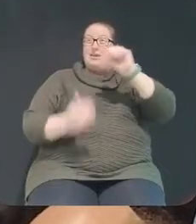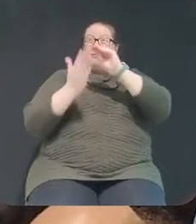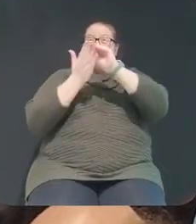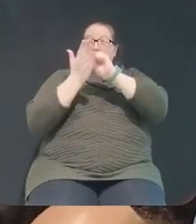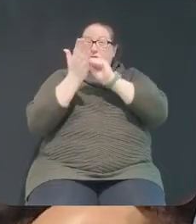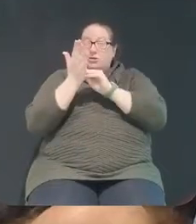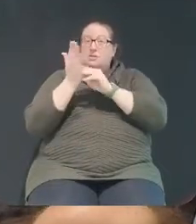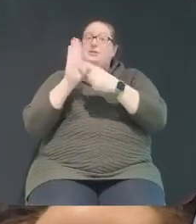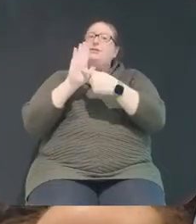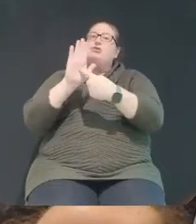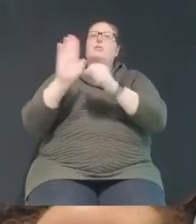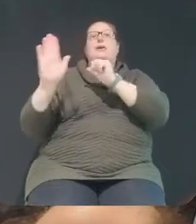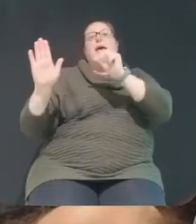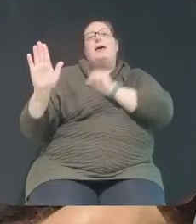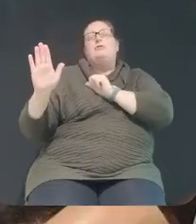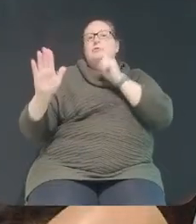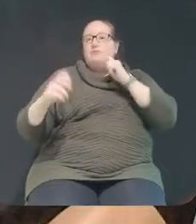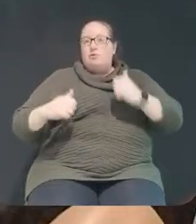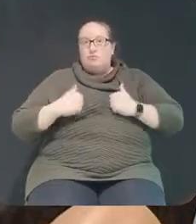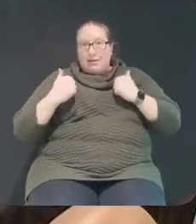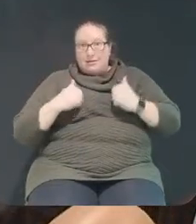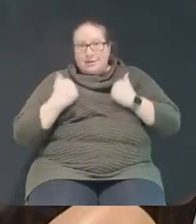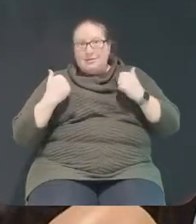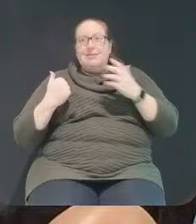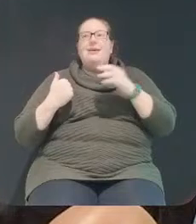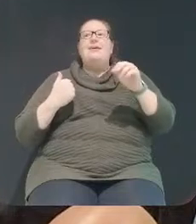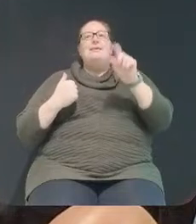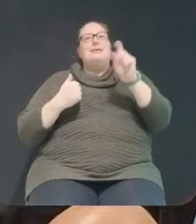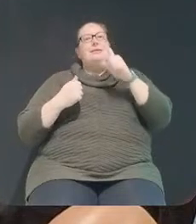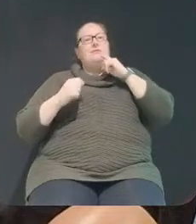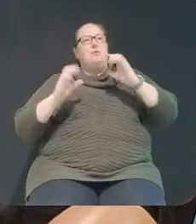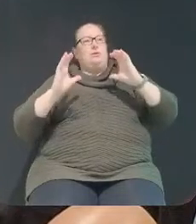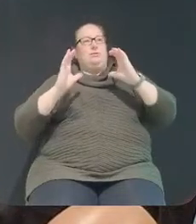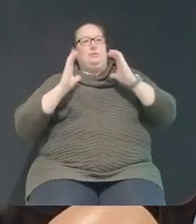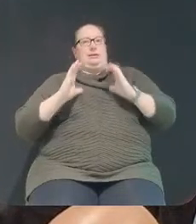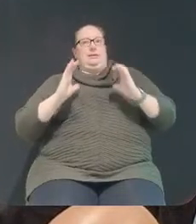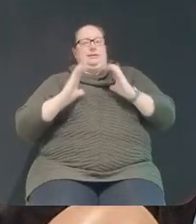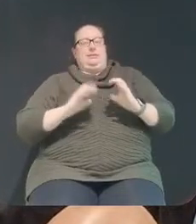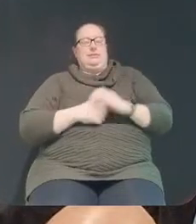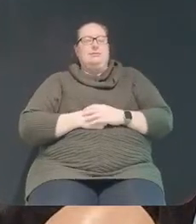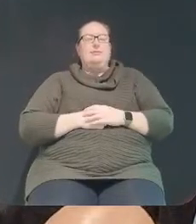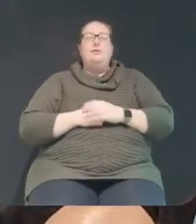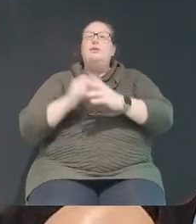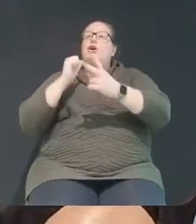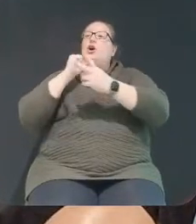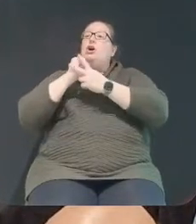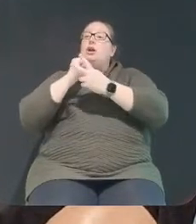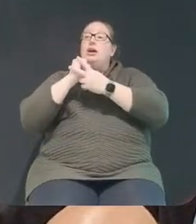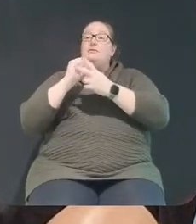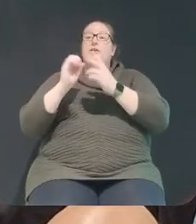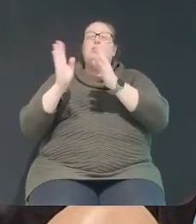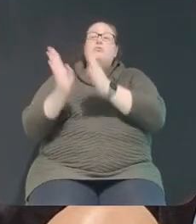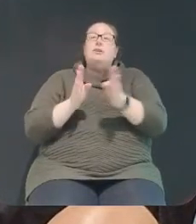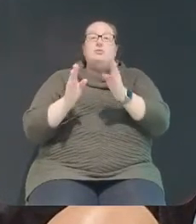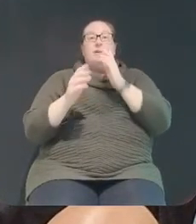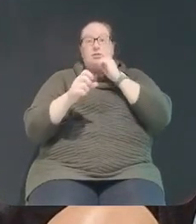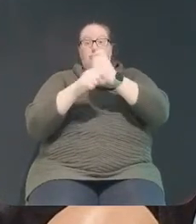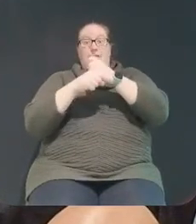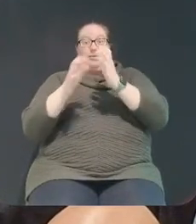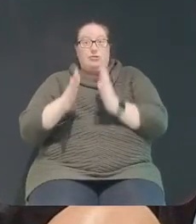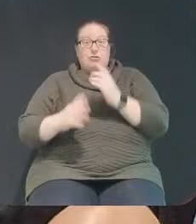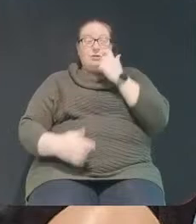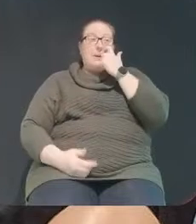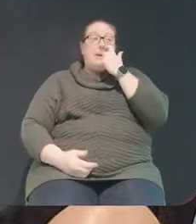that they illustrate the attitudes of residents and the needs of citizens. Archives are arranged by the creators of the records, so it's